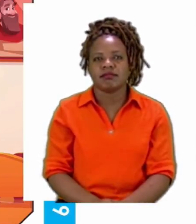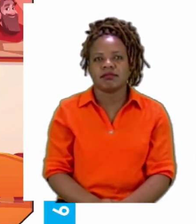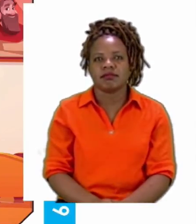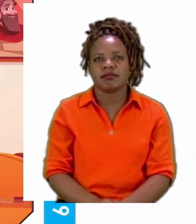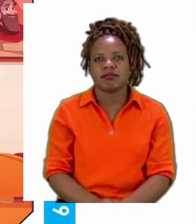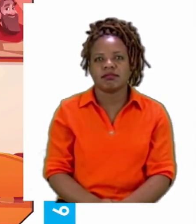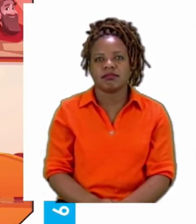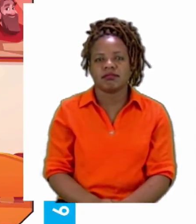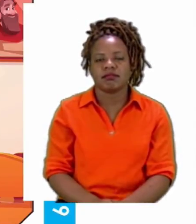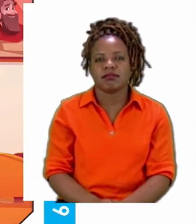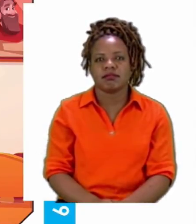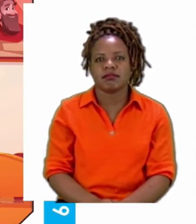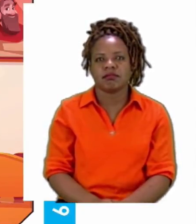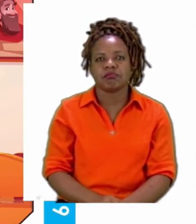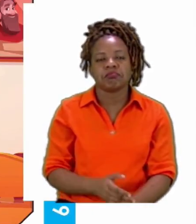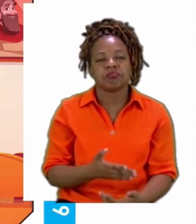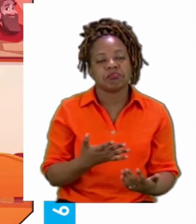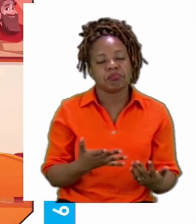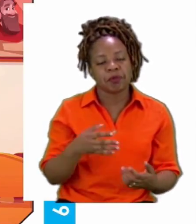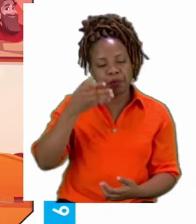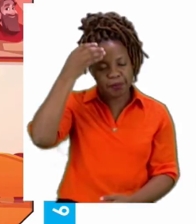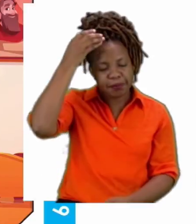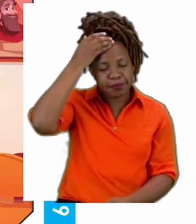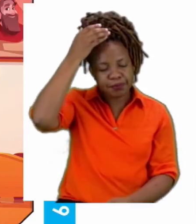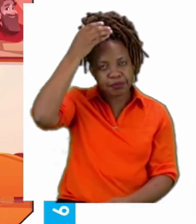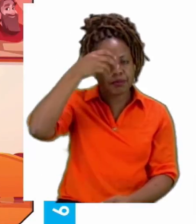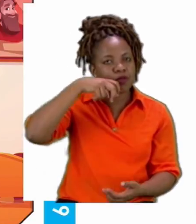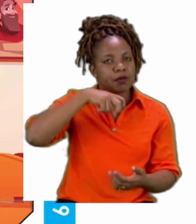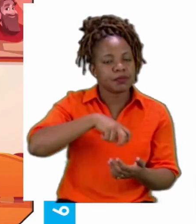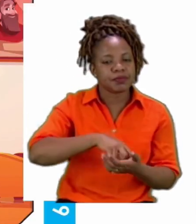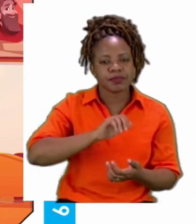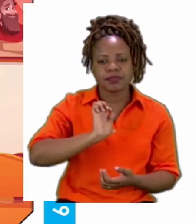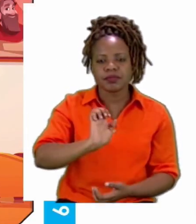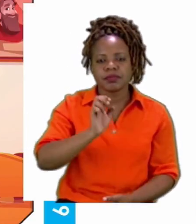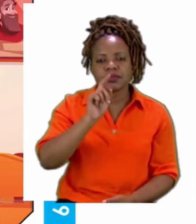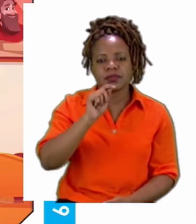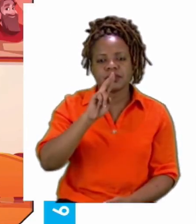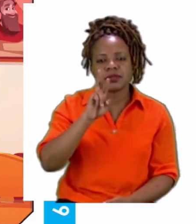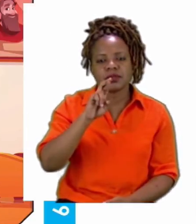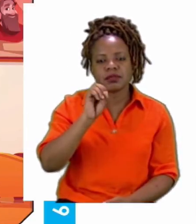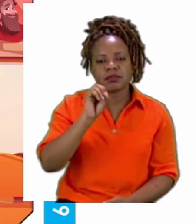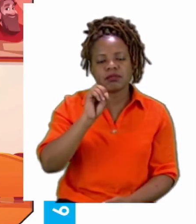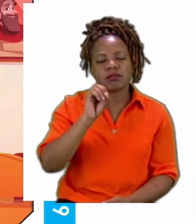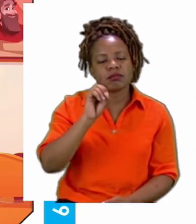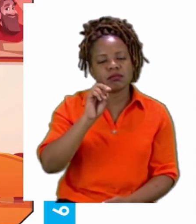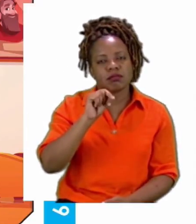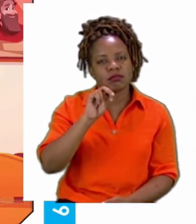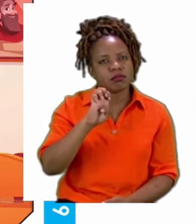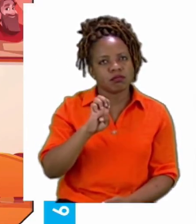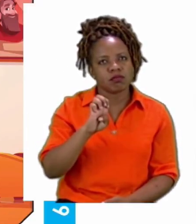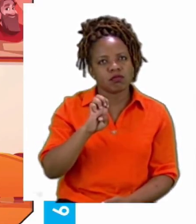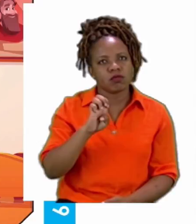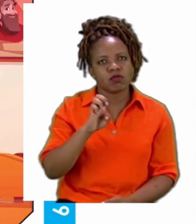But if the king did not sit on his throne, we would say, no, he